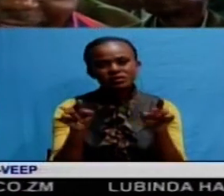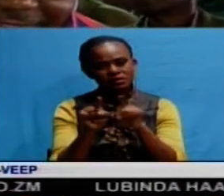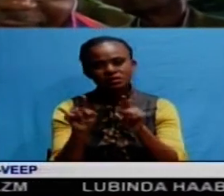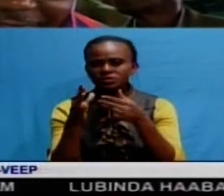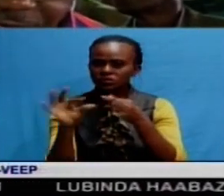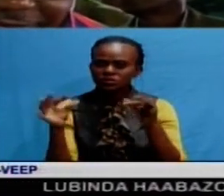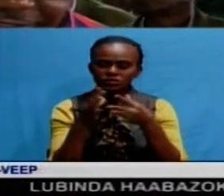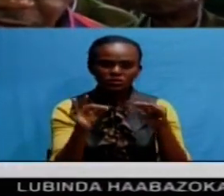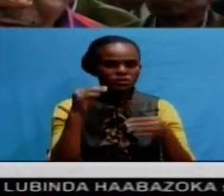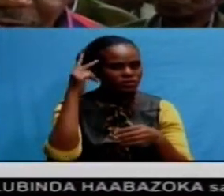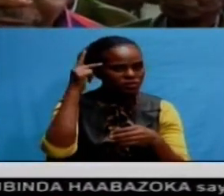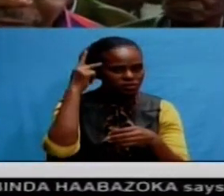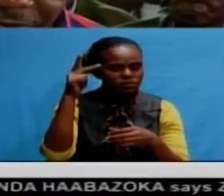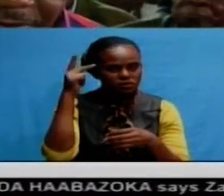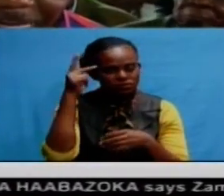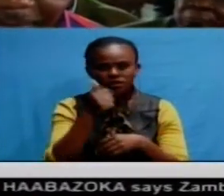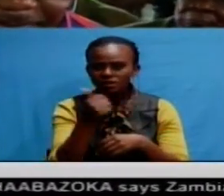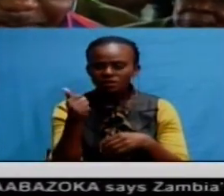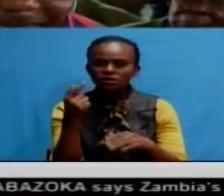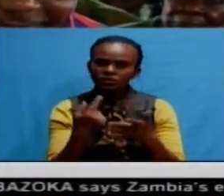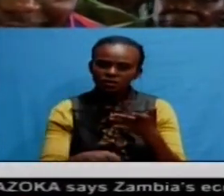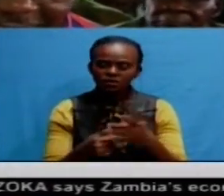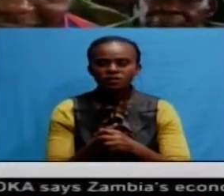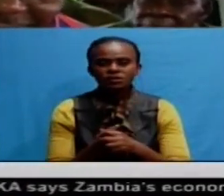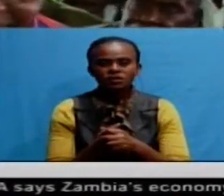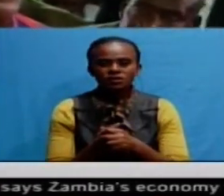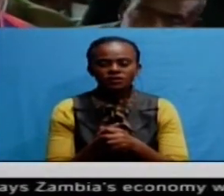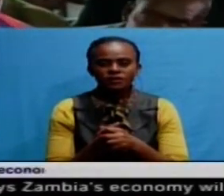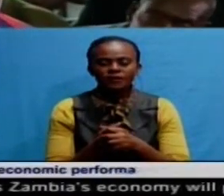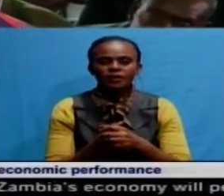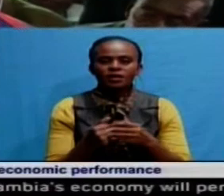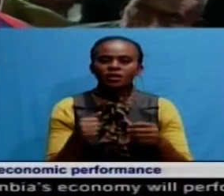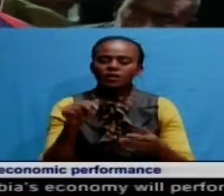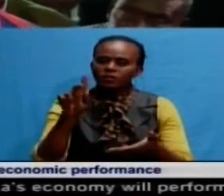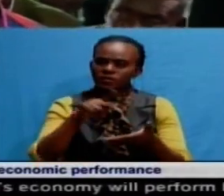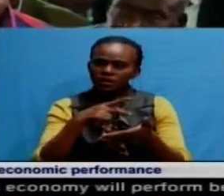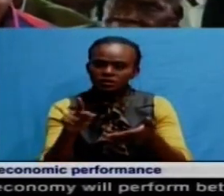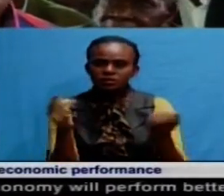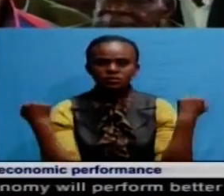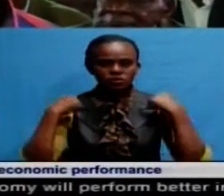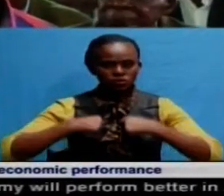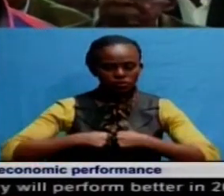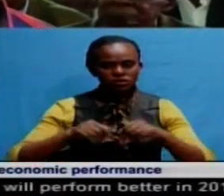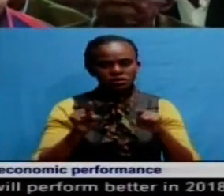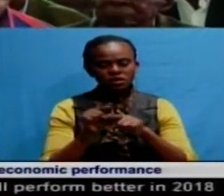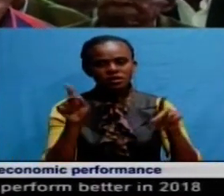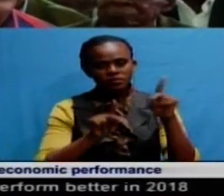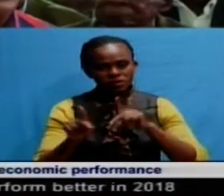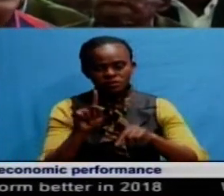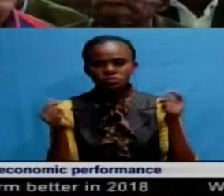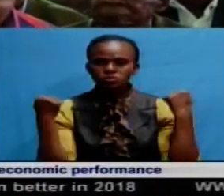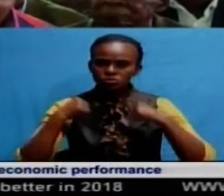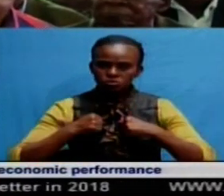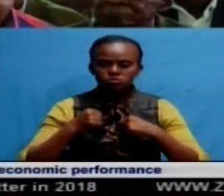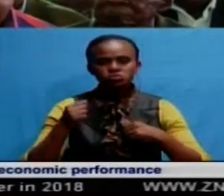reason they identified was the issue of party regalias and even military regalia that was being worn